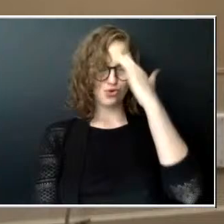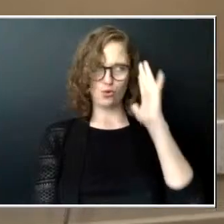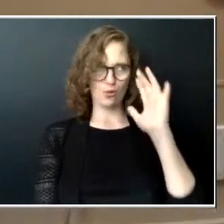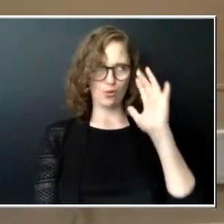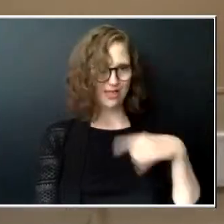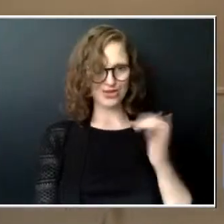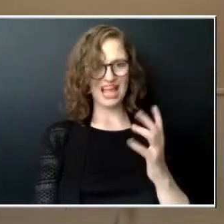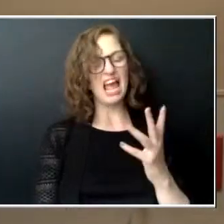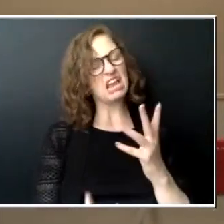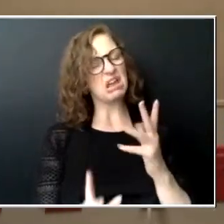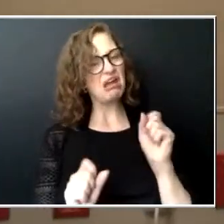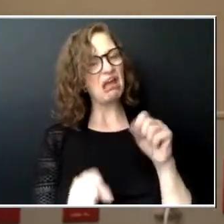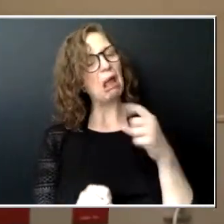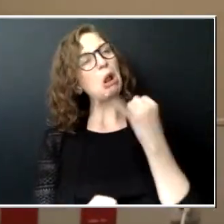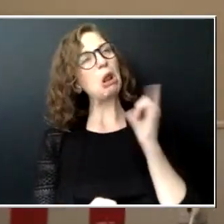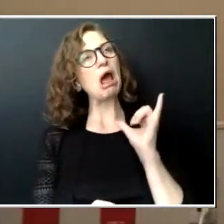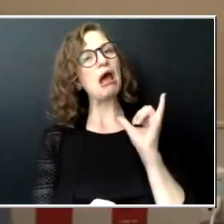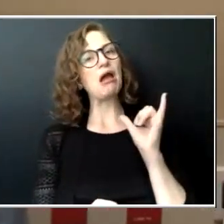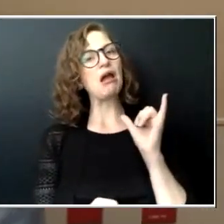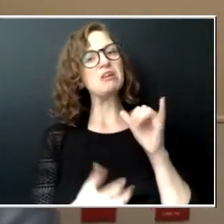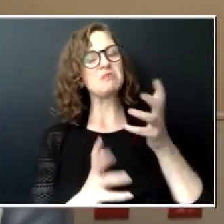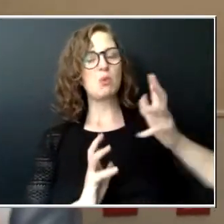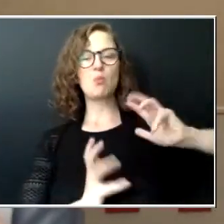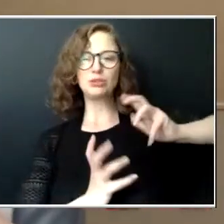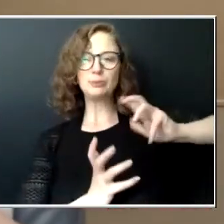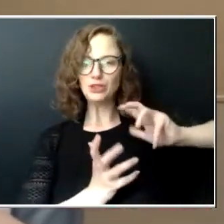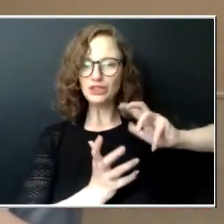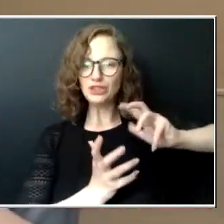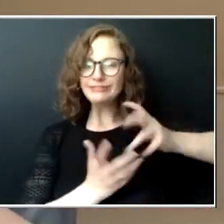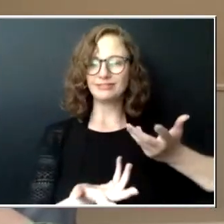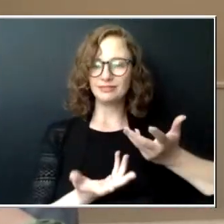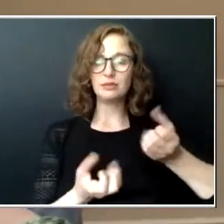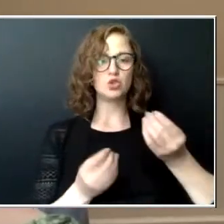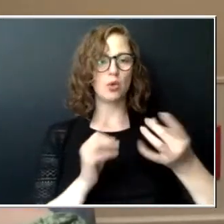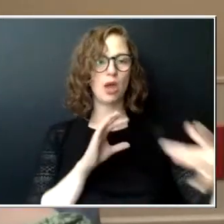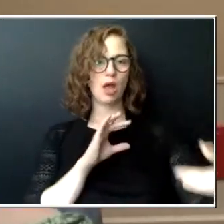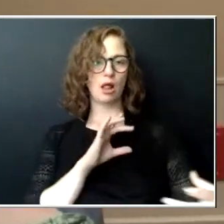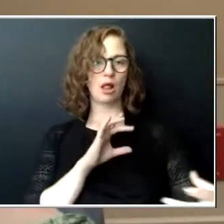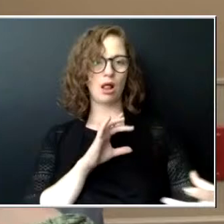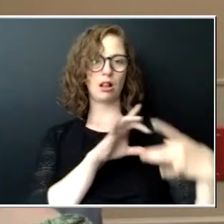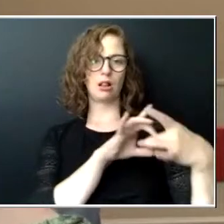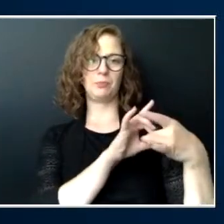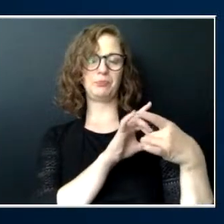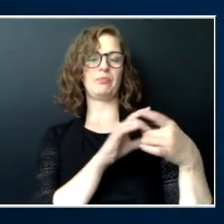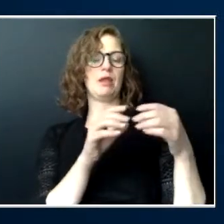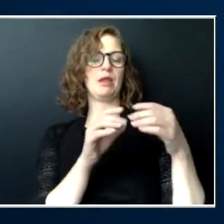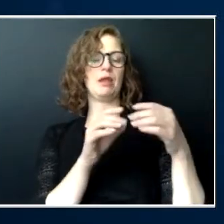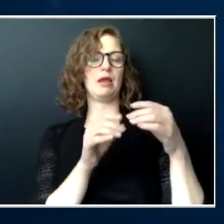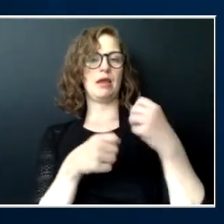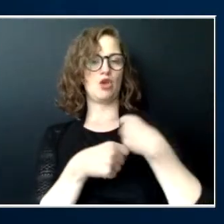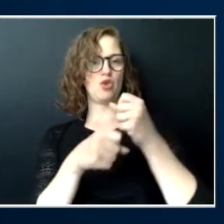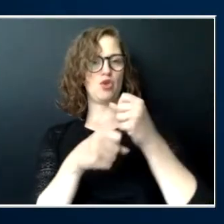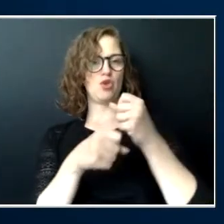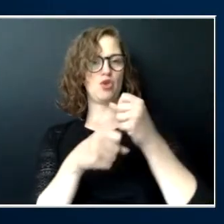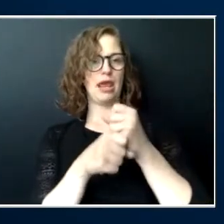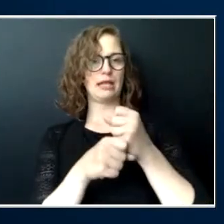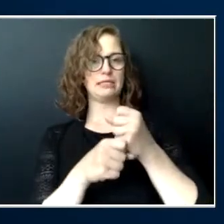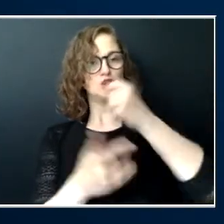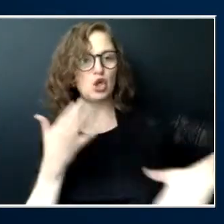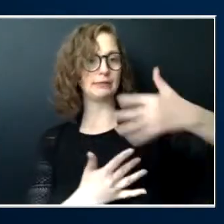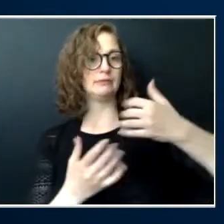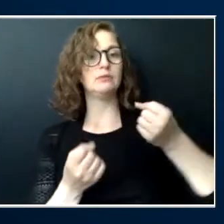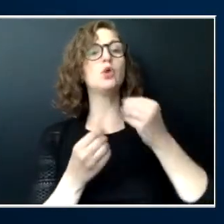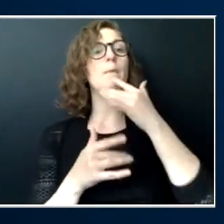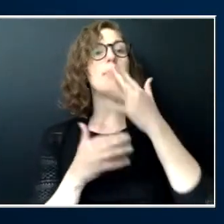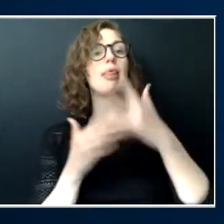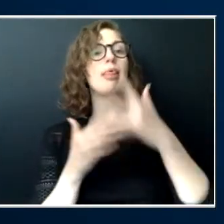right? So you're hooked onto it, and a circuit is created. So the blood is flowing to the machine, through the machine, and then back.